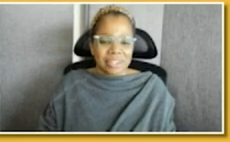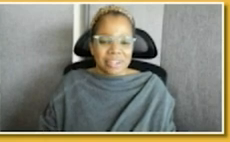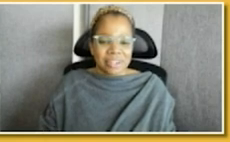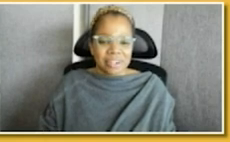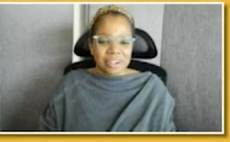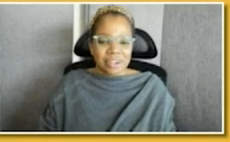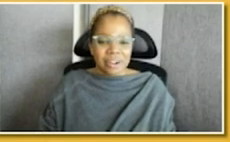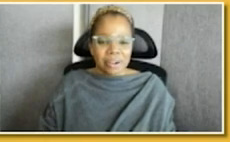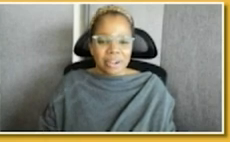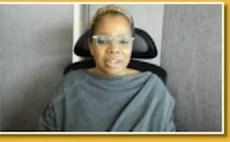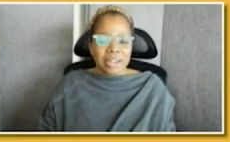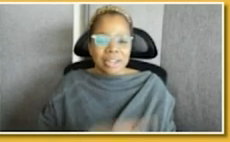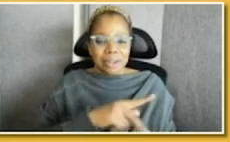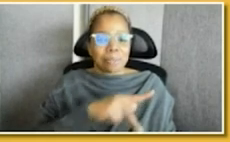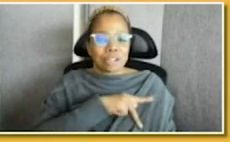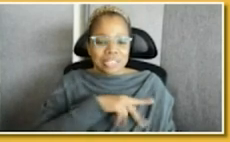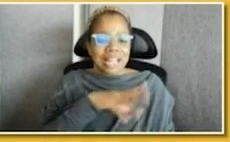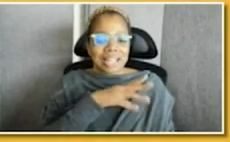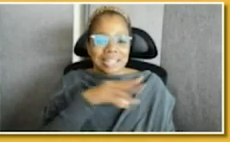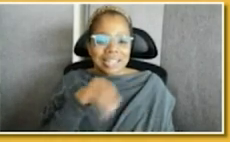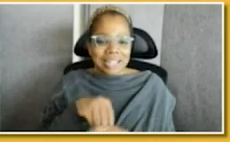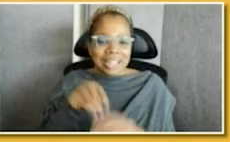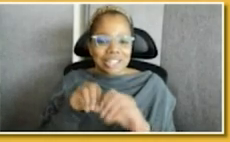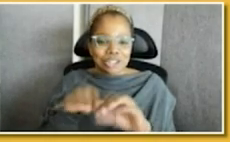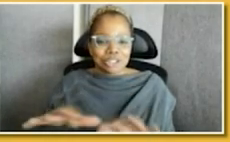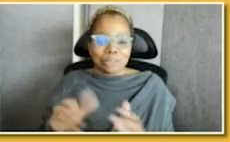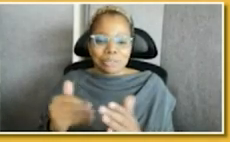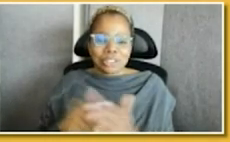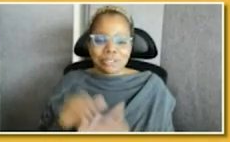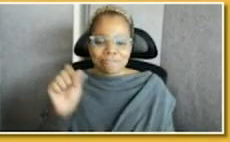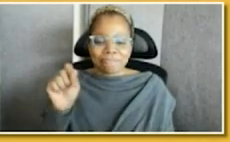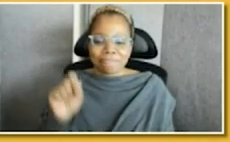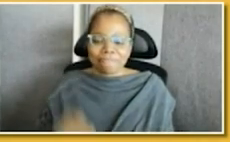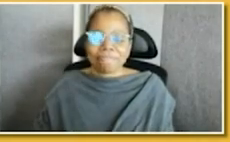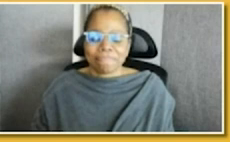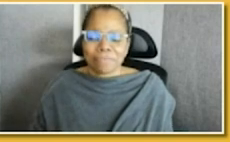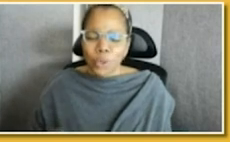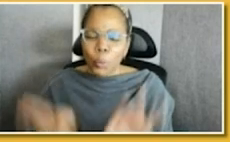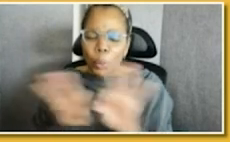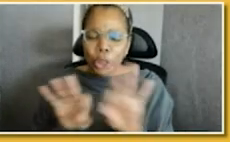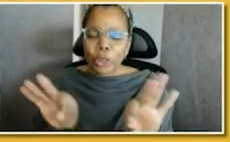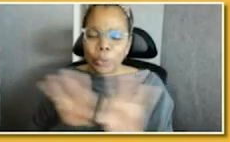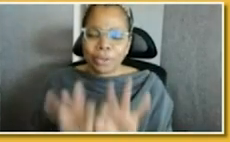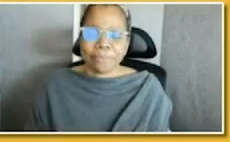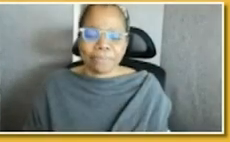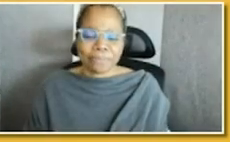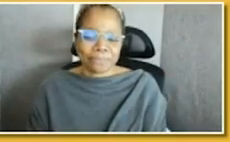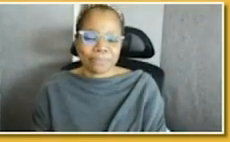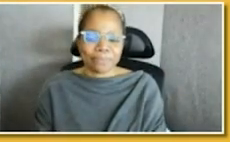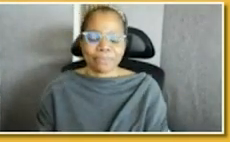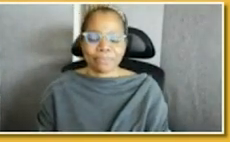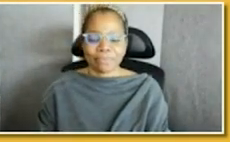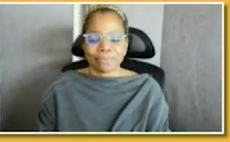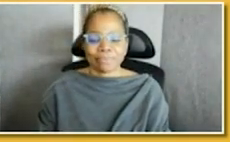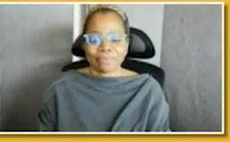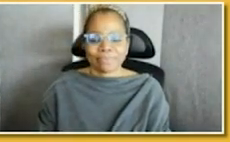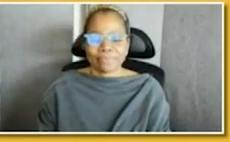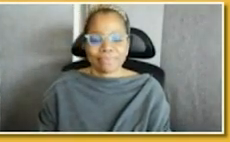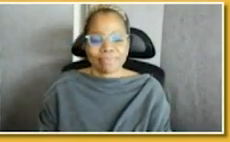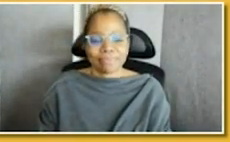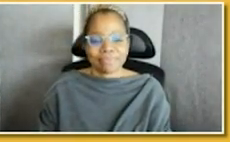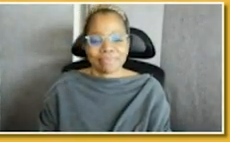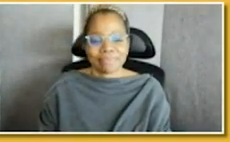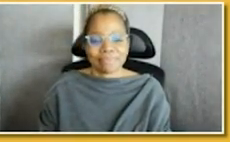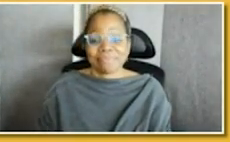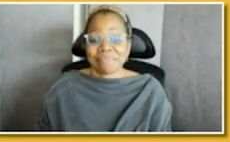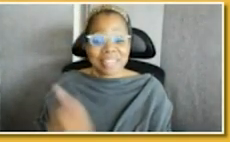Personality and Distribution Center. Yeah, definitely worth having on your shelf as a postal worker or anybody who cares about the